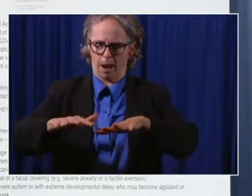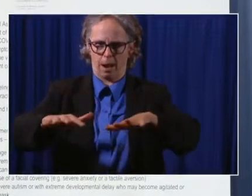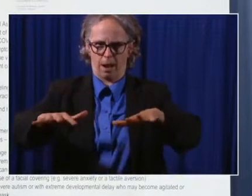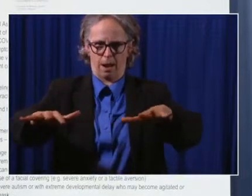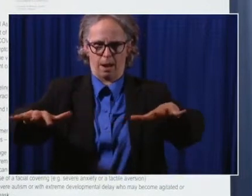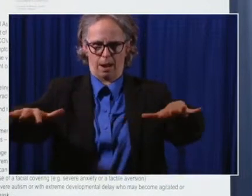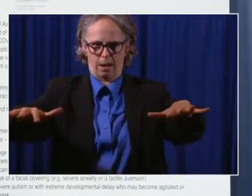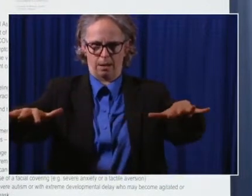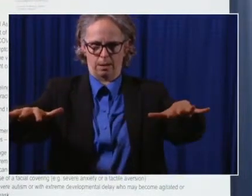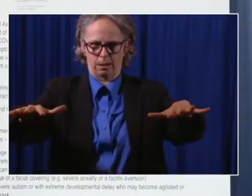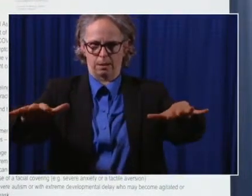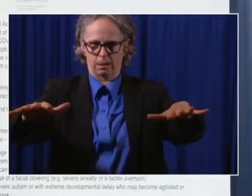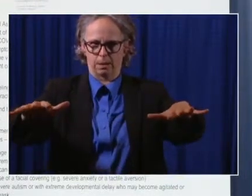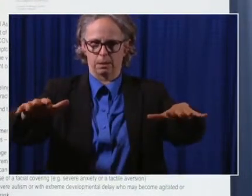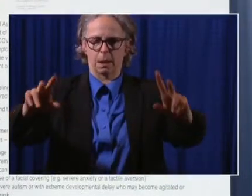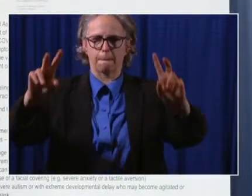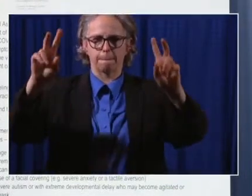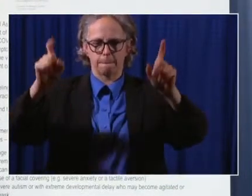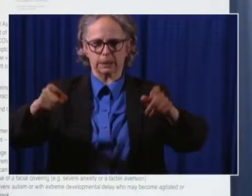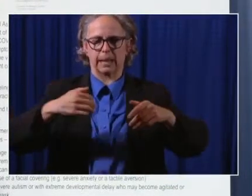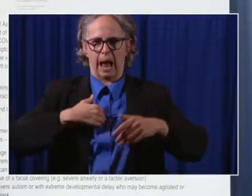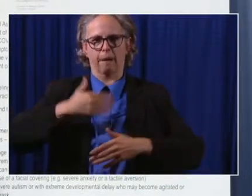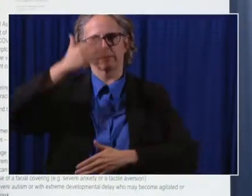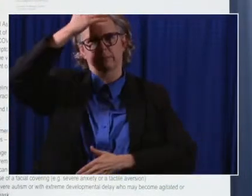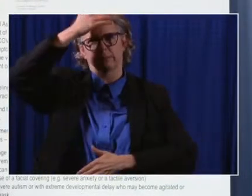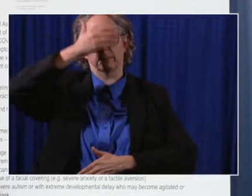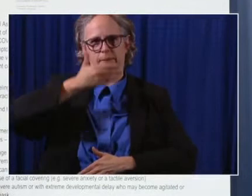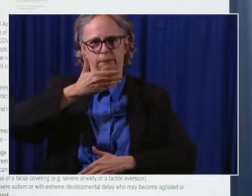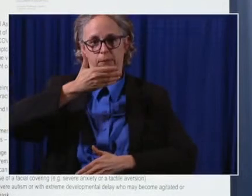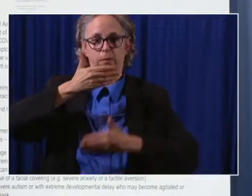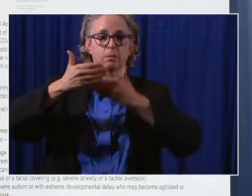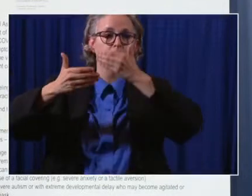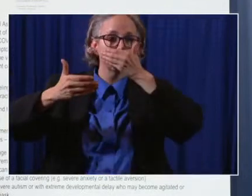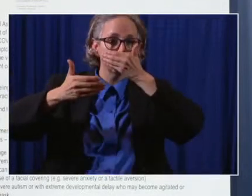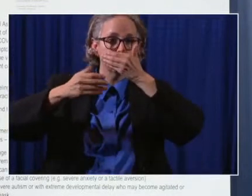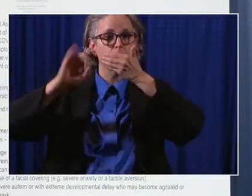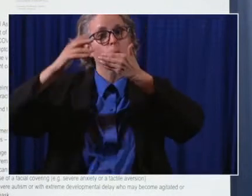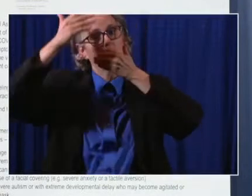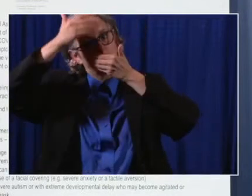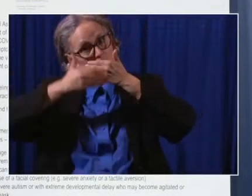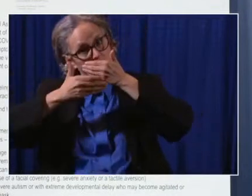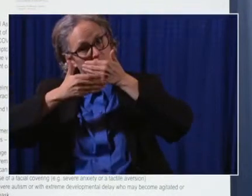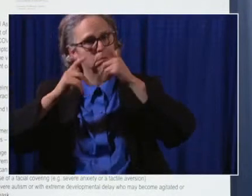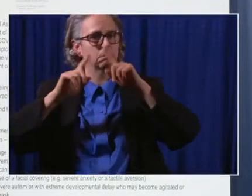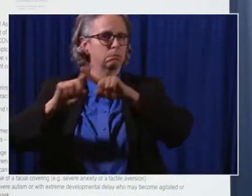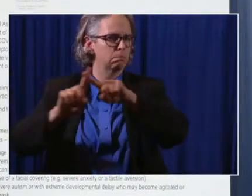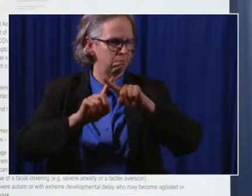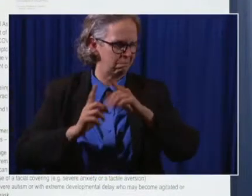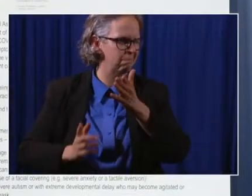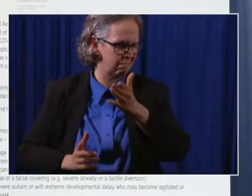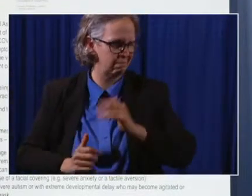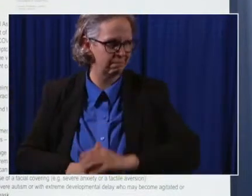facial coverings on. And I think the consensus in the medical community is let's don't nitpick, let's don't be